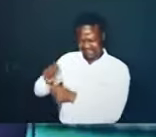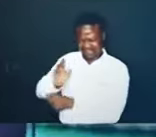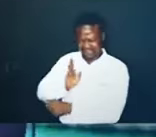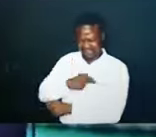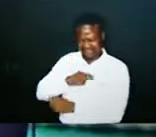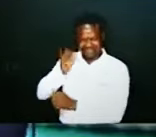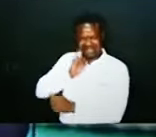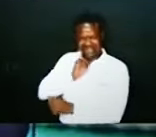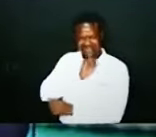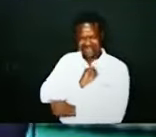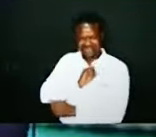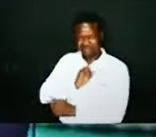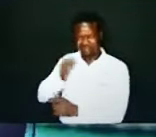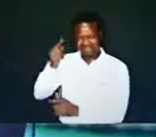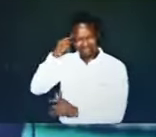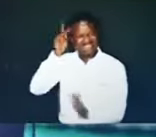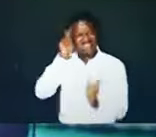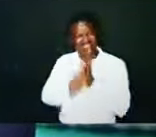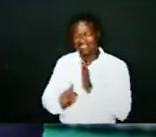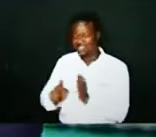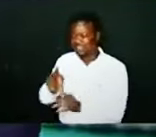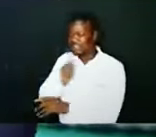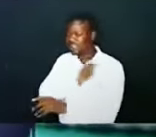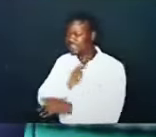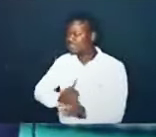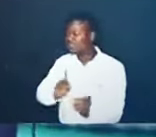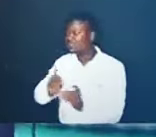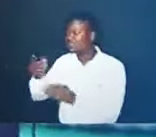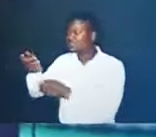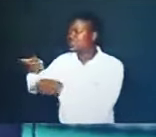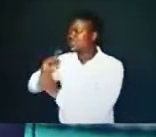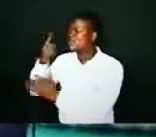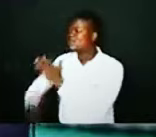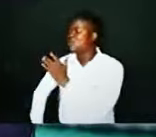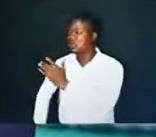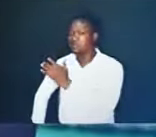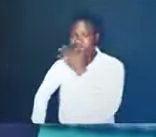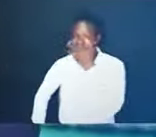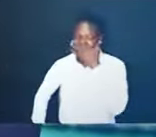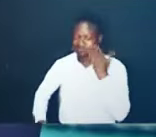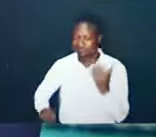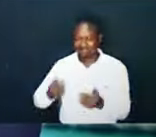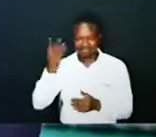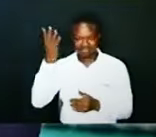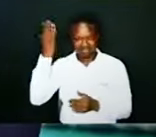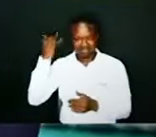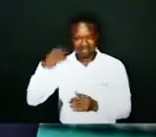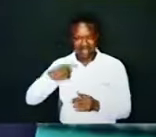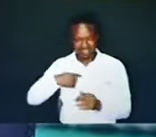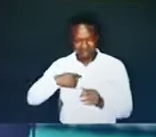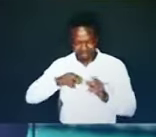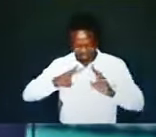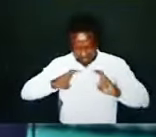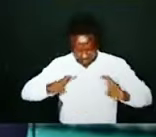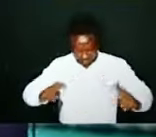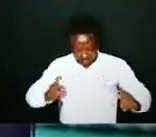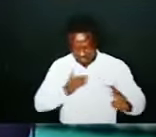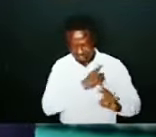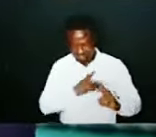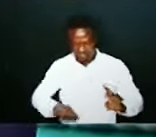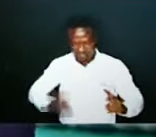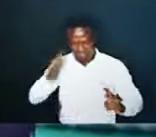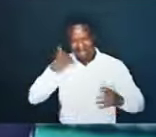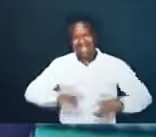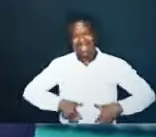be, say, we, Ukumwa, at the end, one in the Bemau. See, I was thinking of David the other time, why he got so agitated.